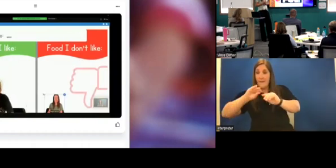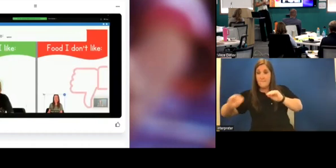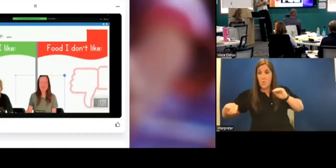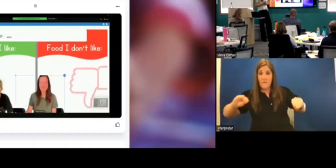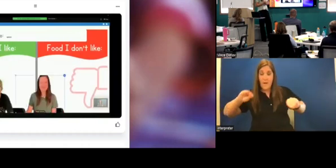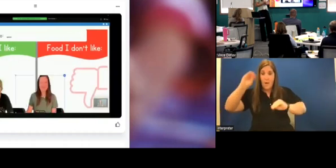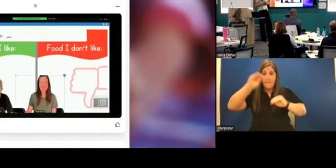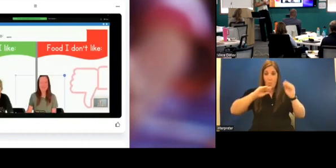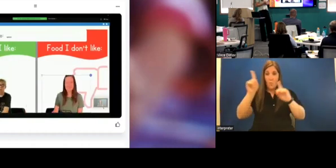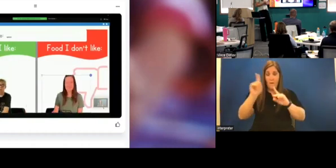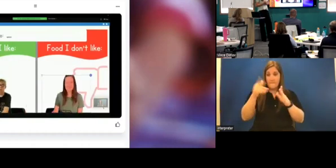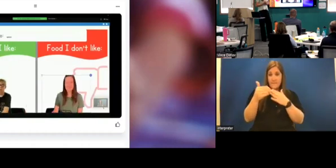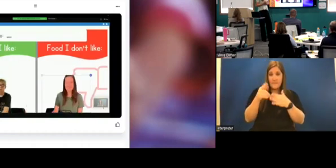screen.